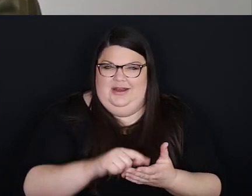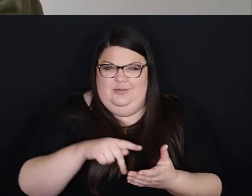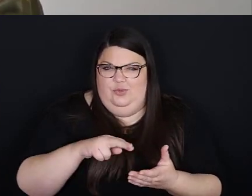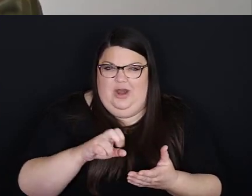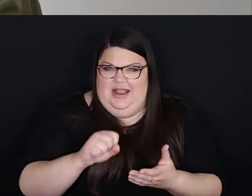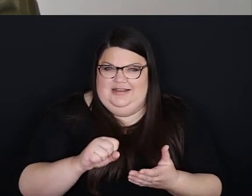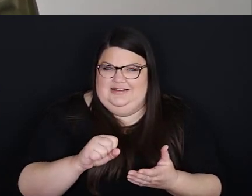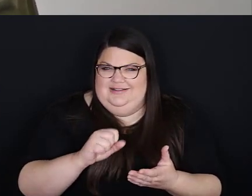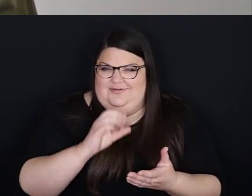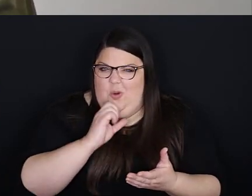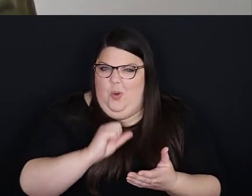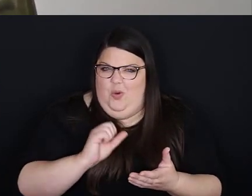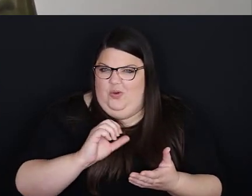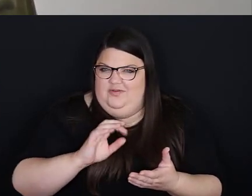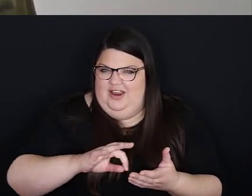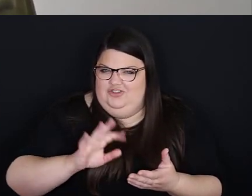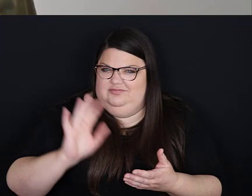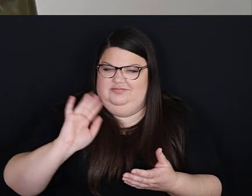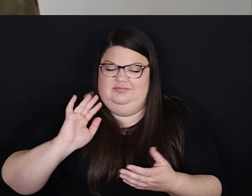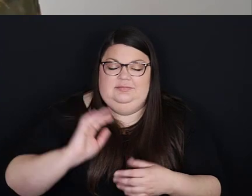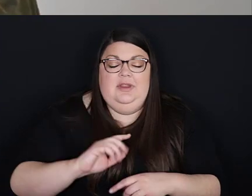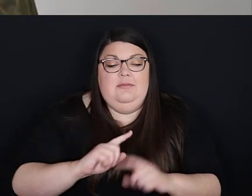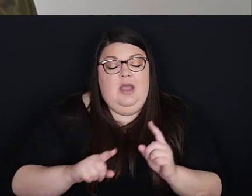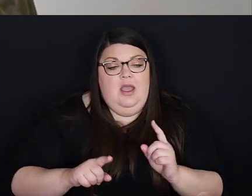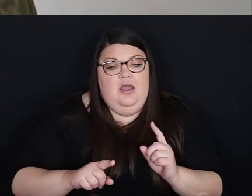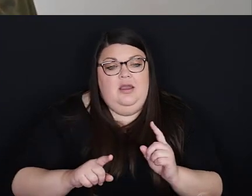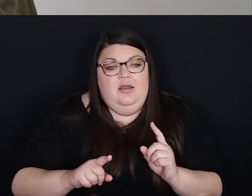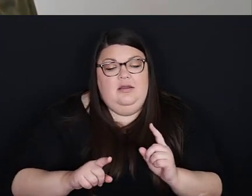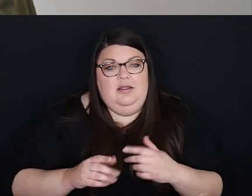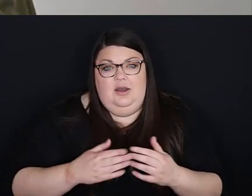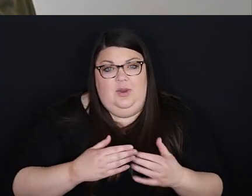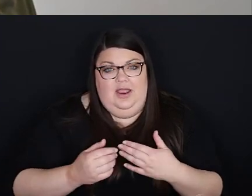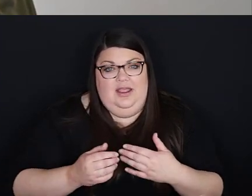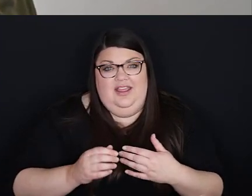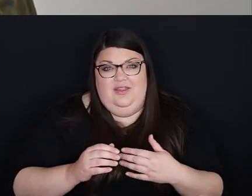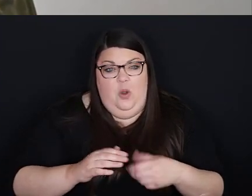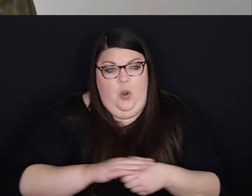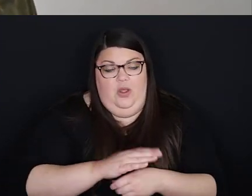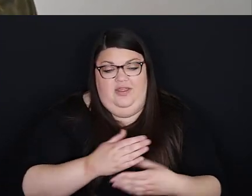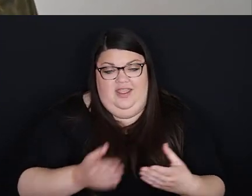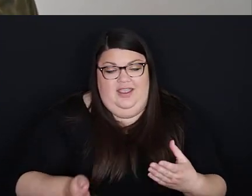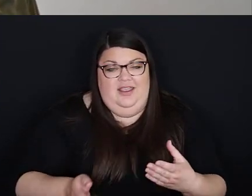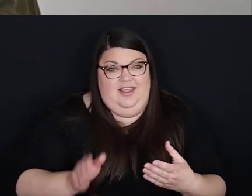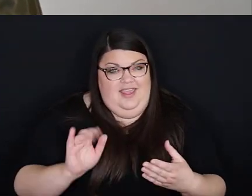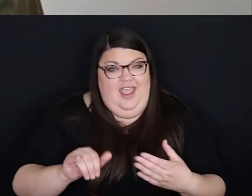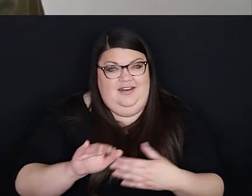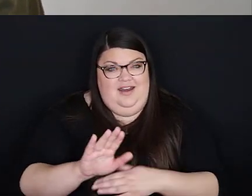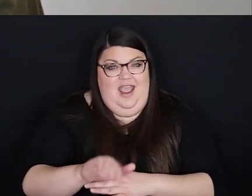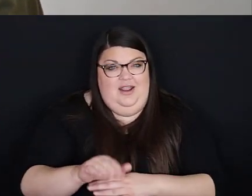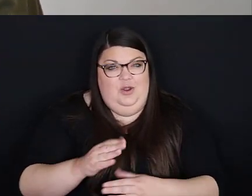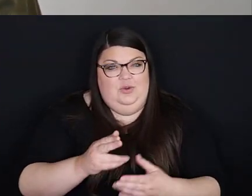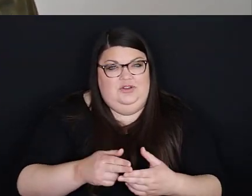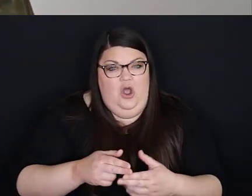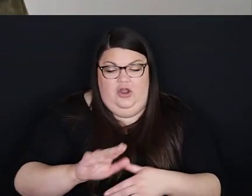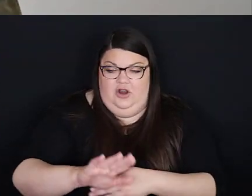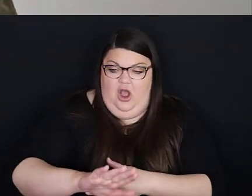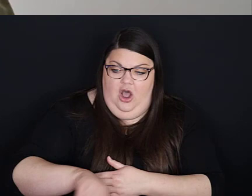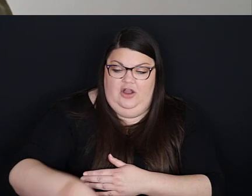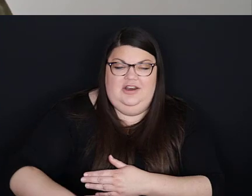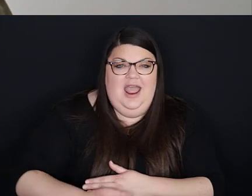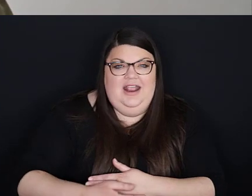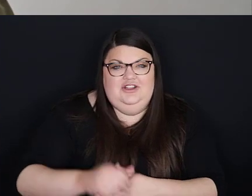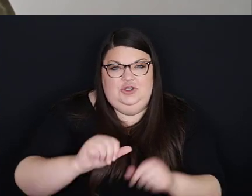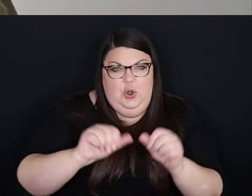it or something. Anyway, and so the whole thing, that whole night, was called All Night